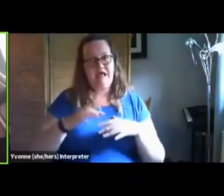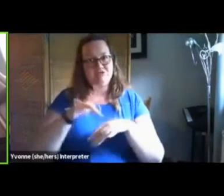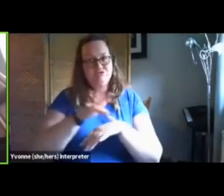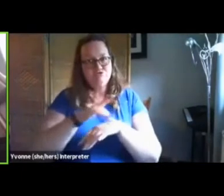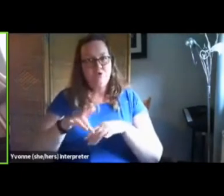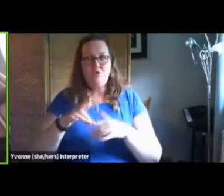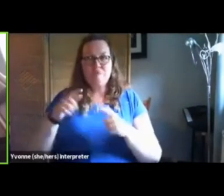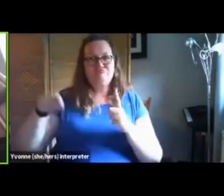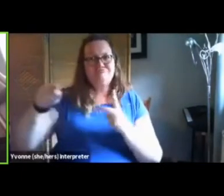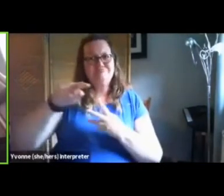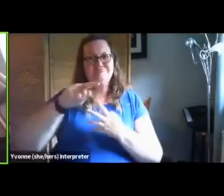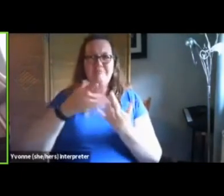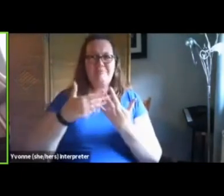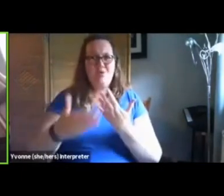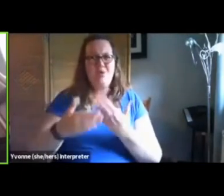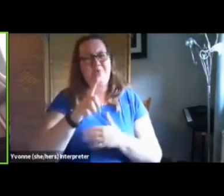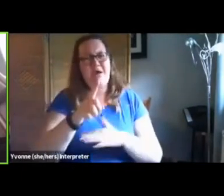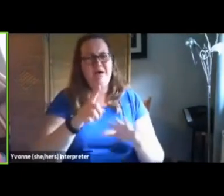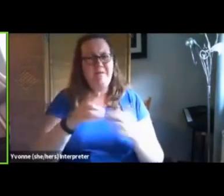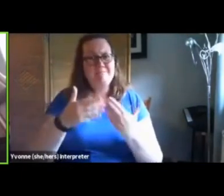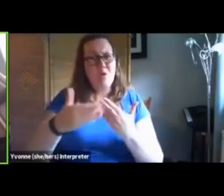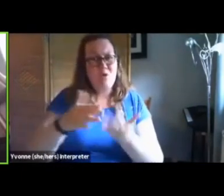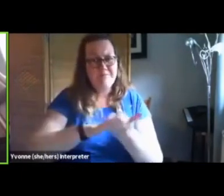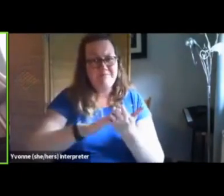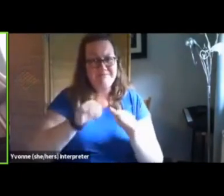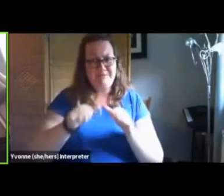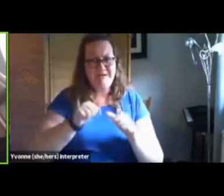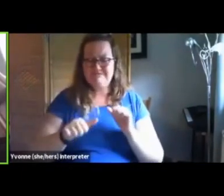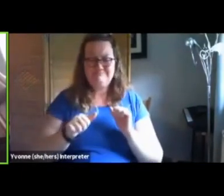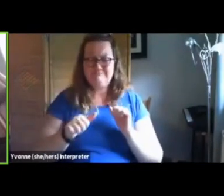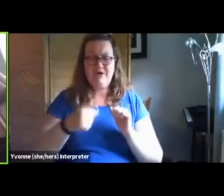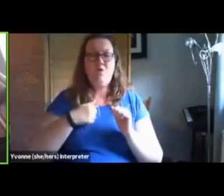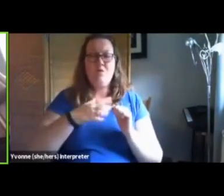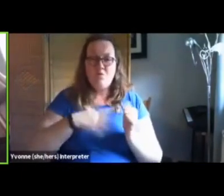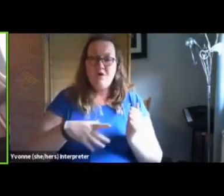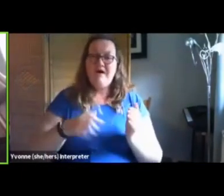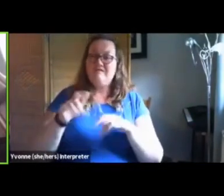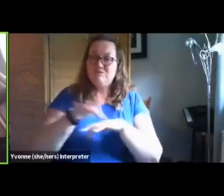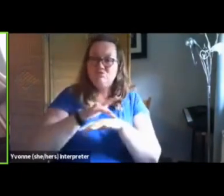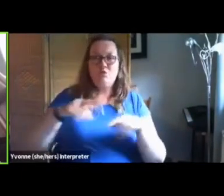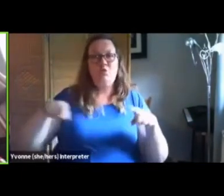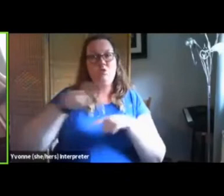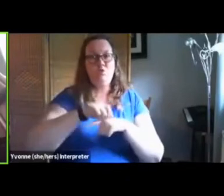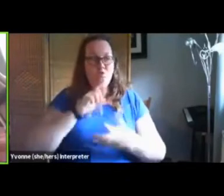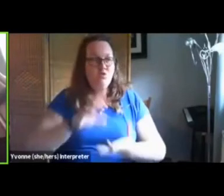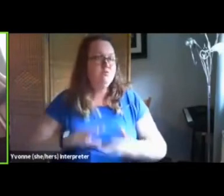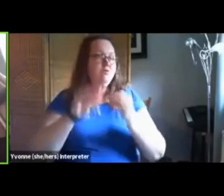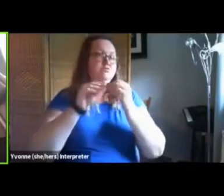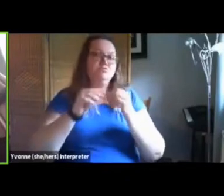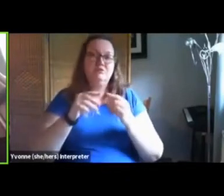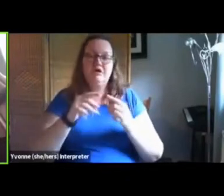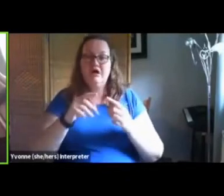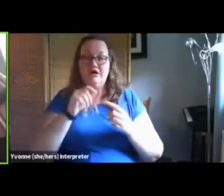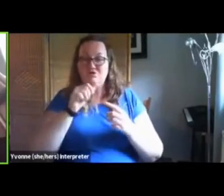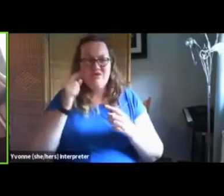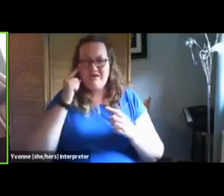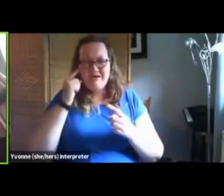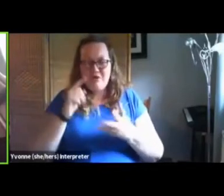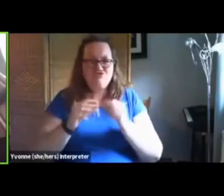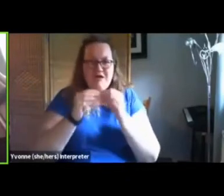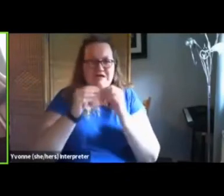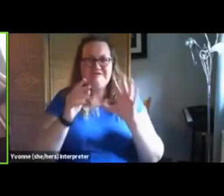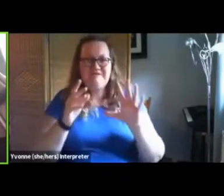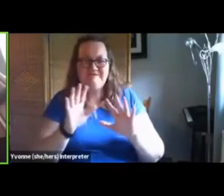better. Do we want 300 new shows using a cut and paste formula that don't think about access creatively, but just follow a plan without interrogating